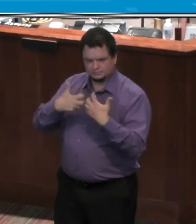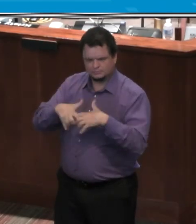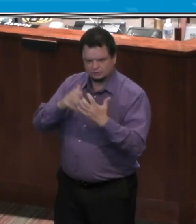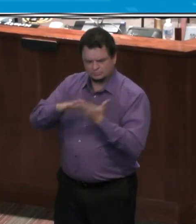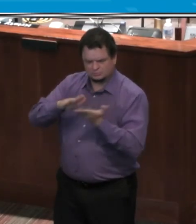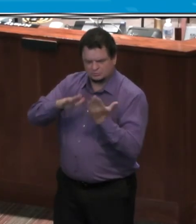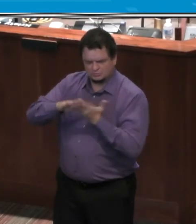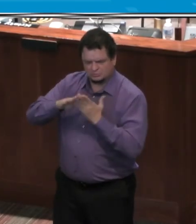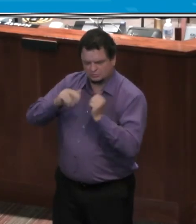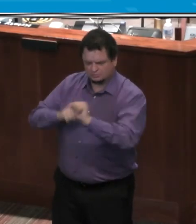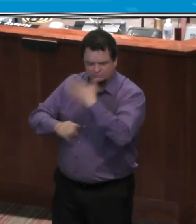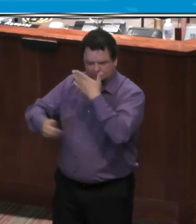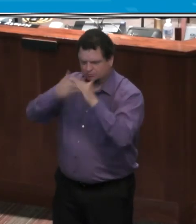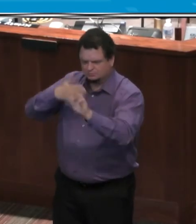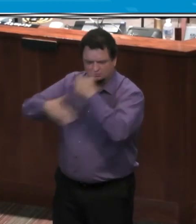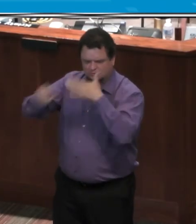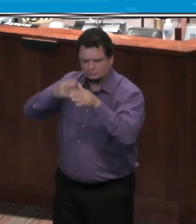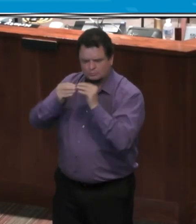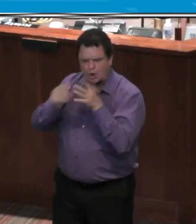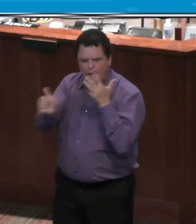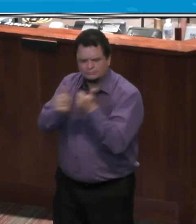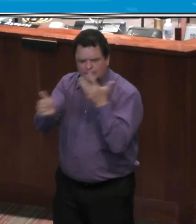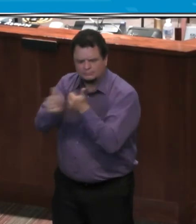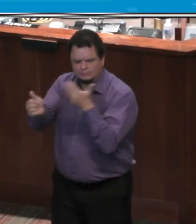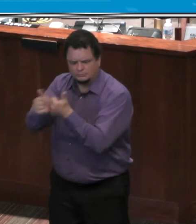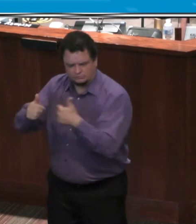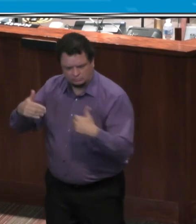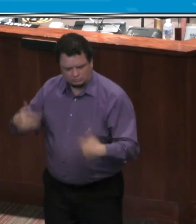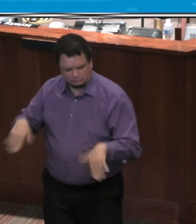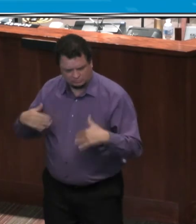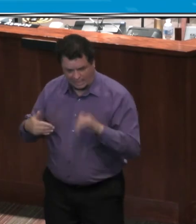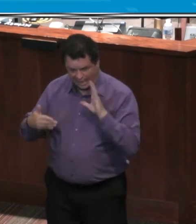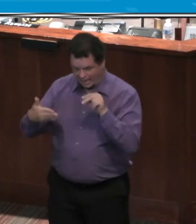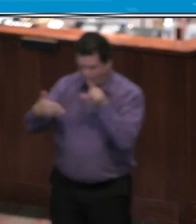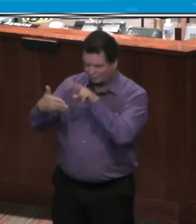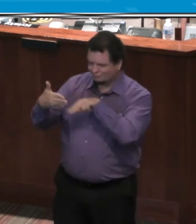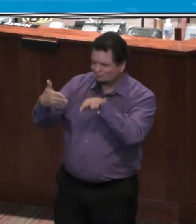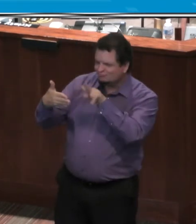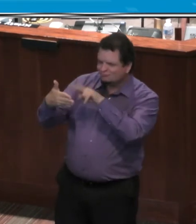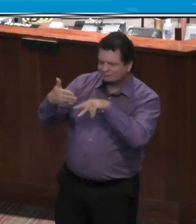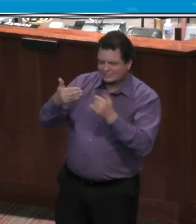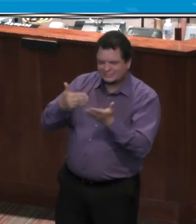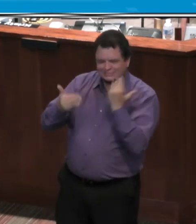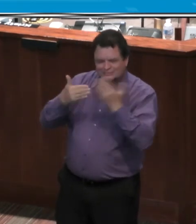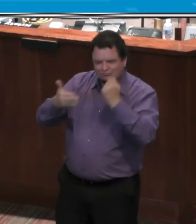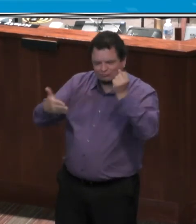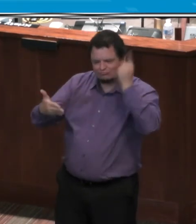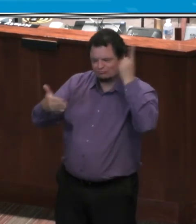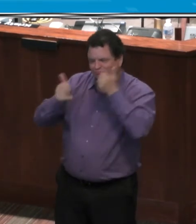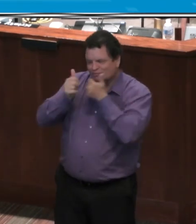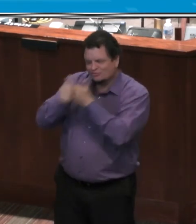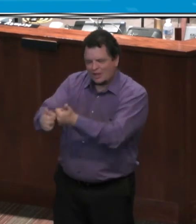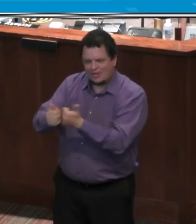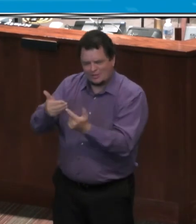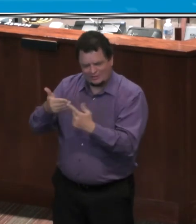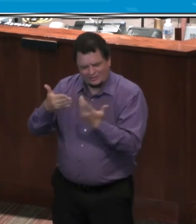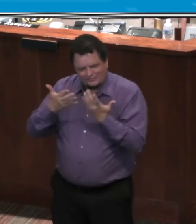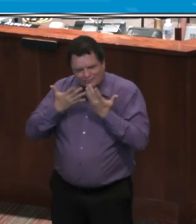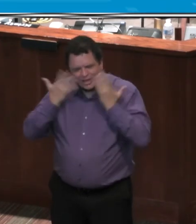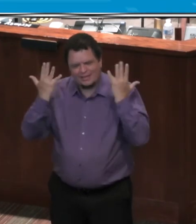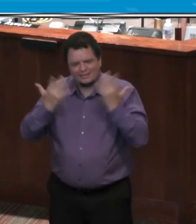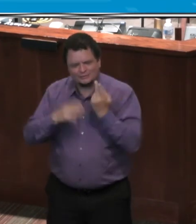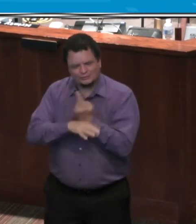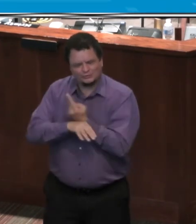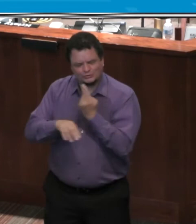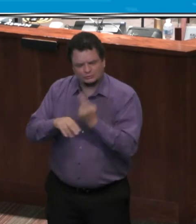I think it's very user-friendly as well. So thank you. Thanks very much. We're always trying to improve it, and there are a lot of people behind it. There's a lot of work that goes